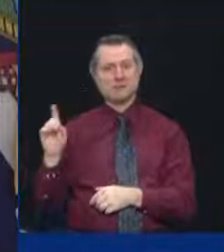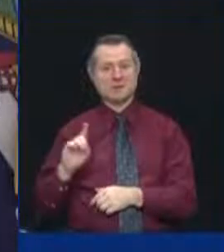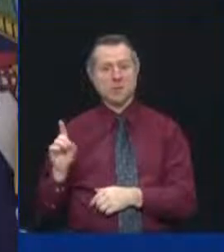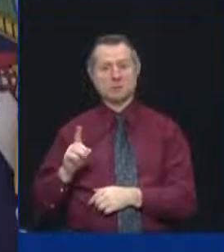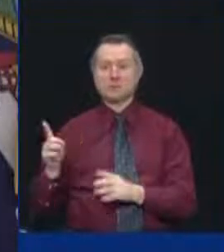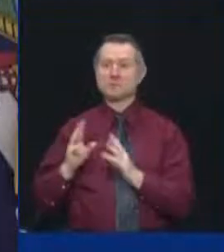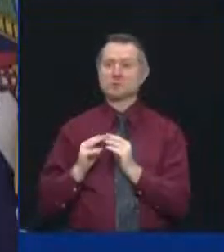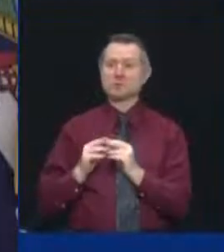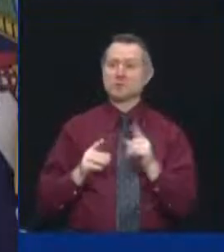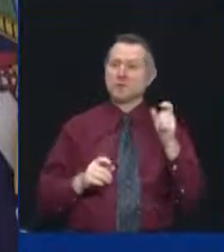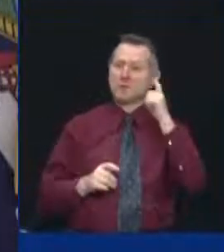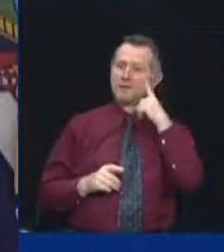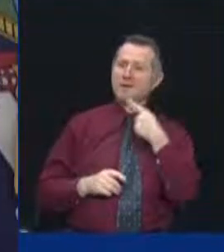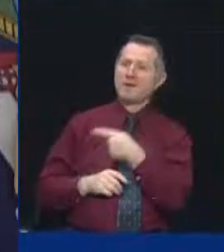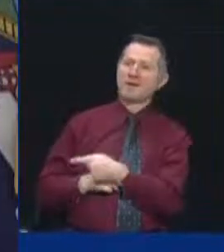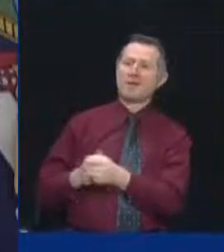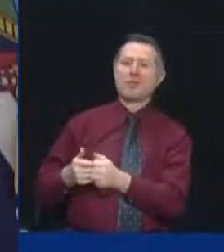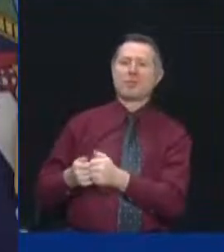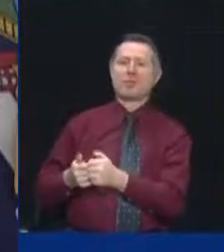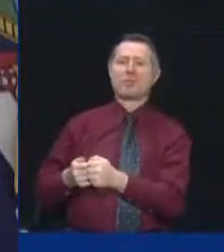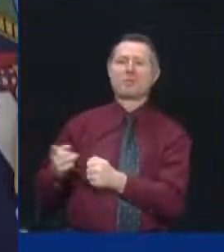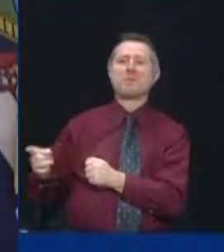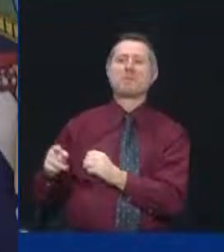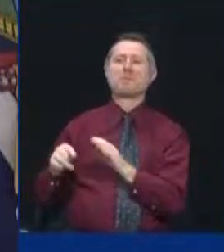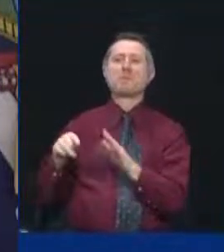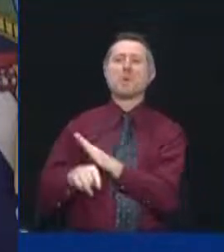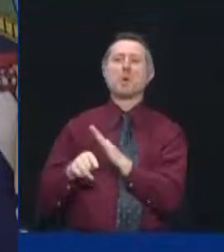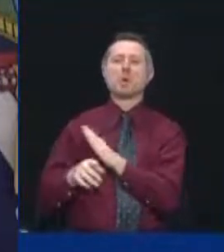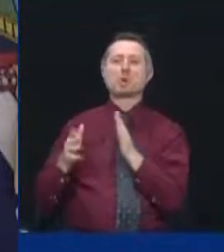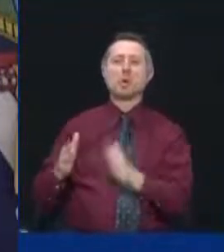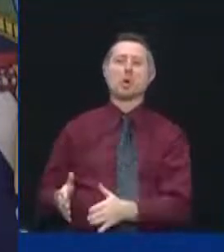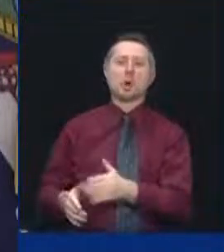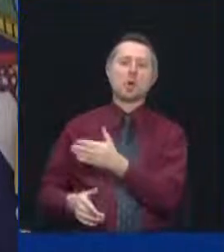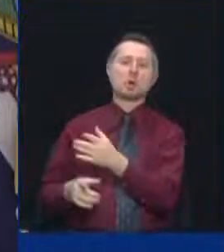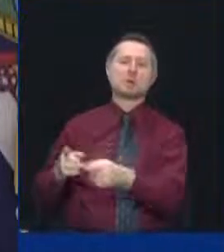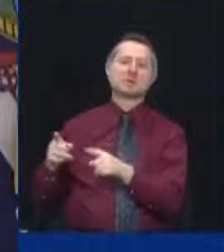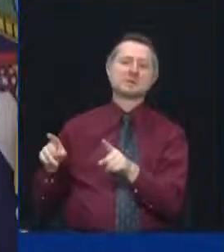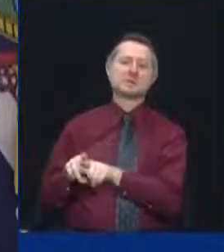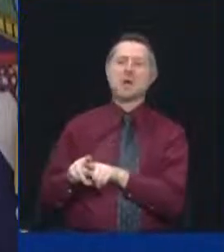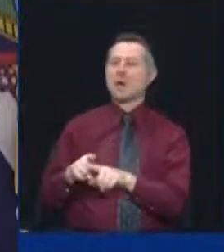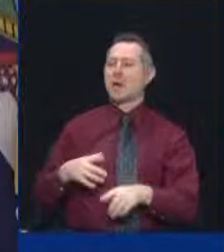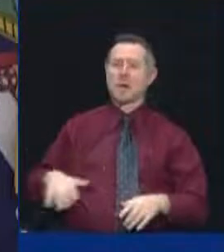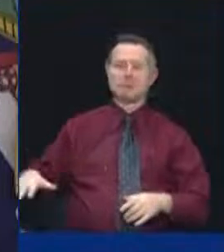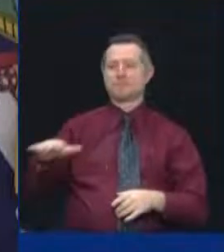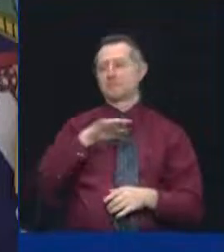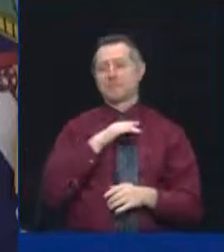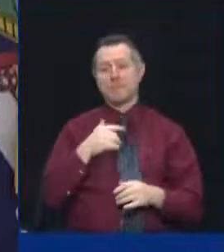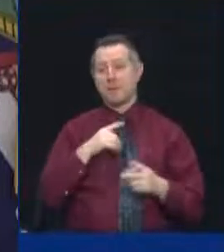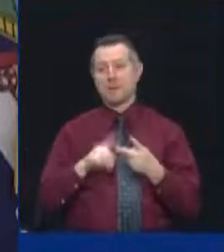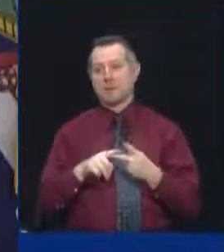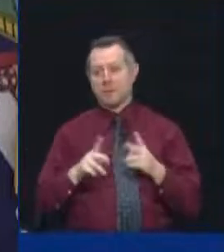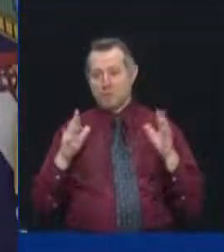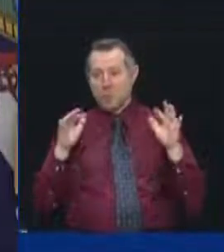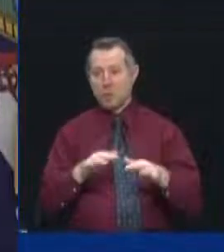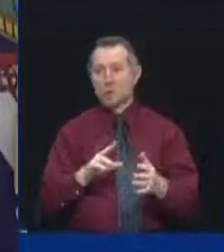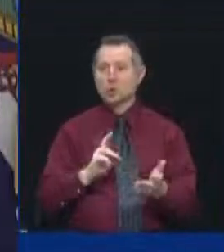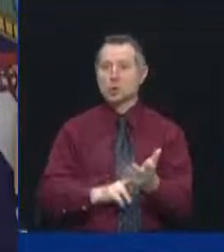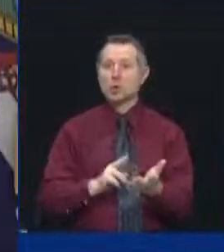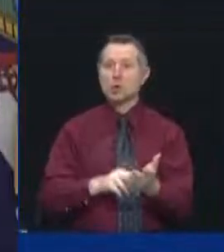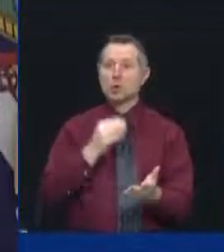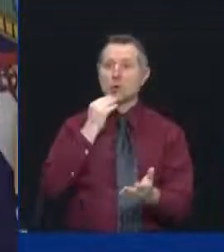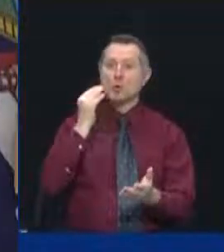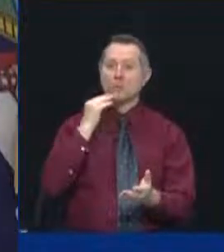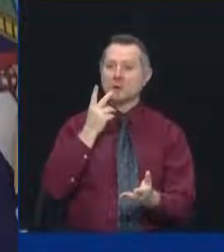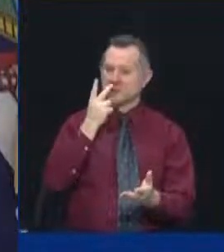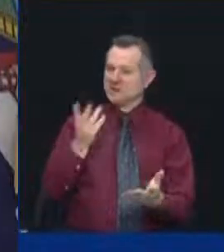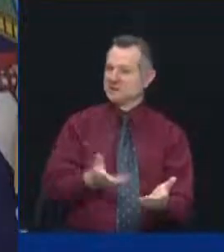a murderer. Same thing with other Democratic governors. They then seized on nursing homes as an issue, because nursing homes